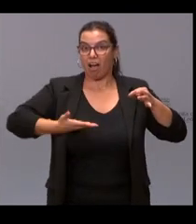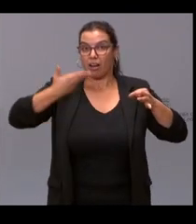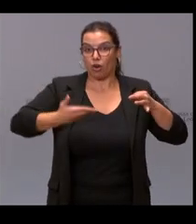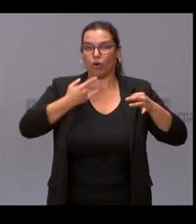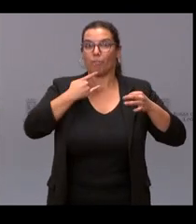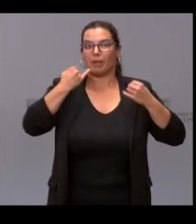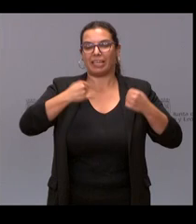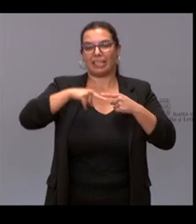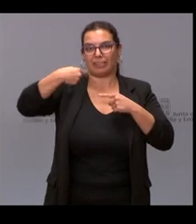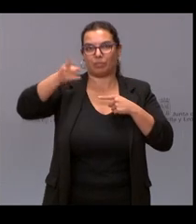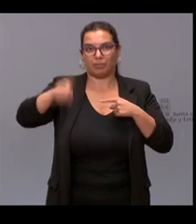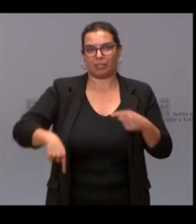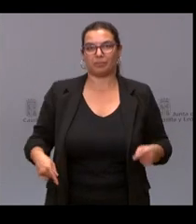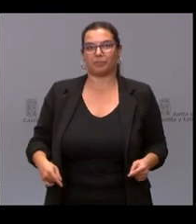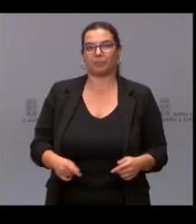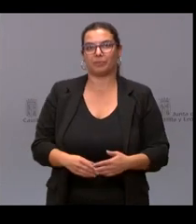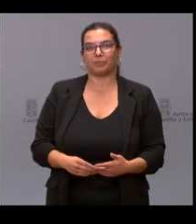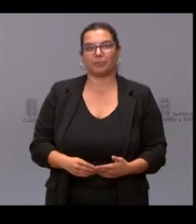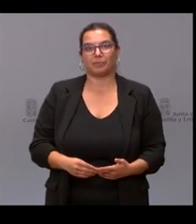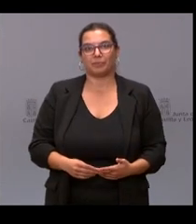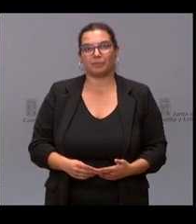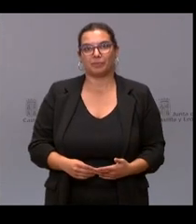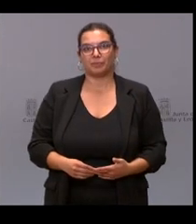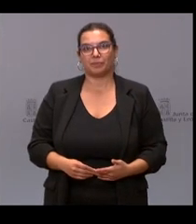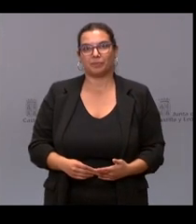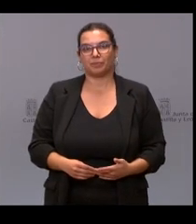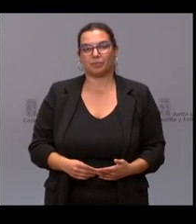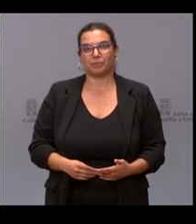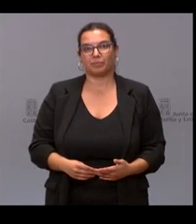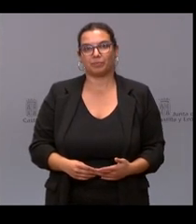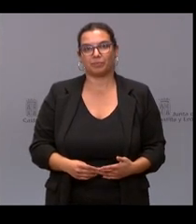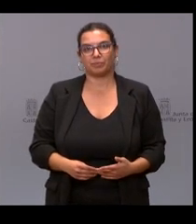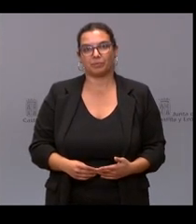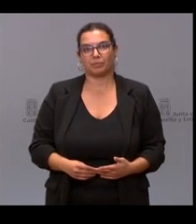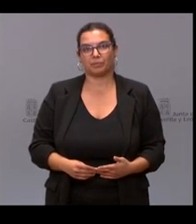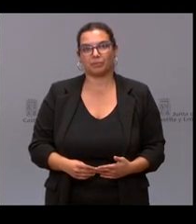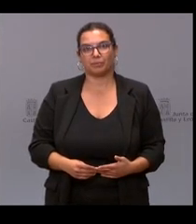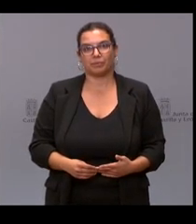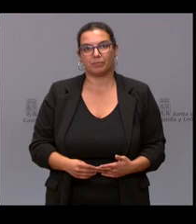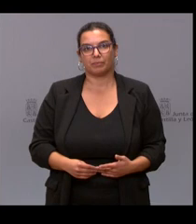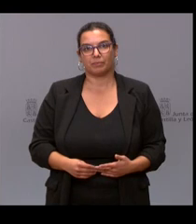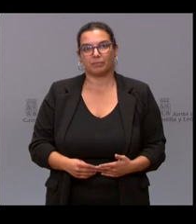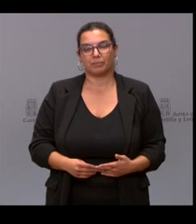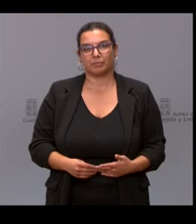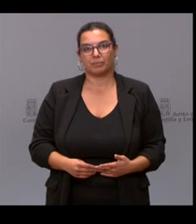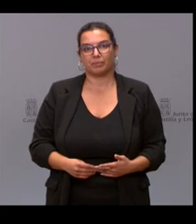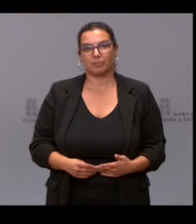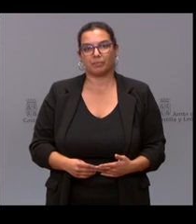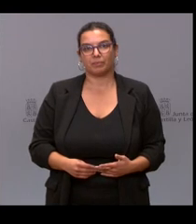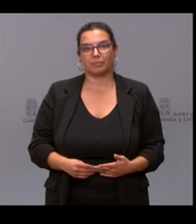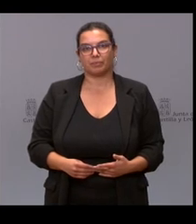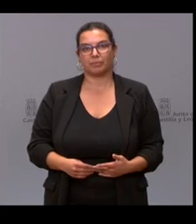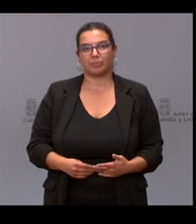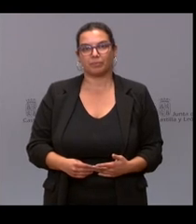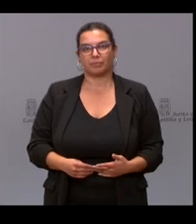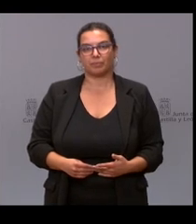baterías. And then in looking at where we are here, looking with Valladolid. We are very excited about